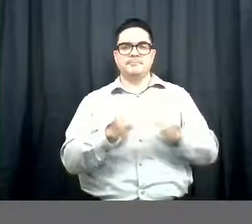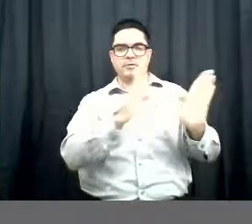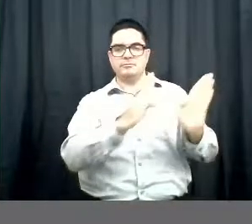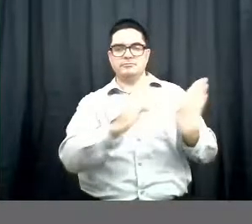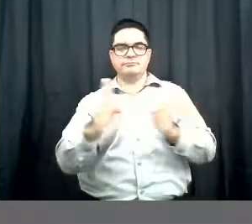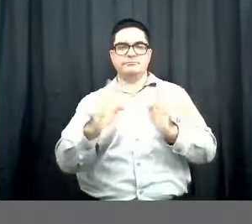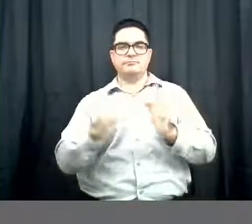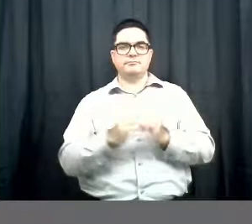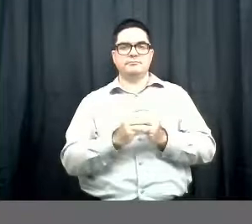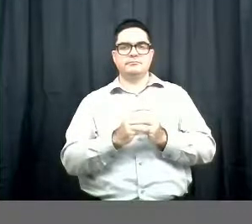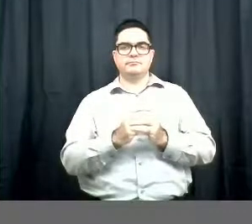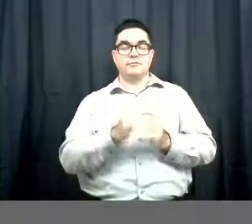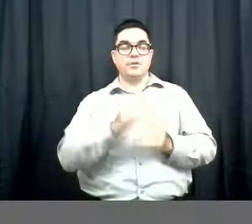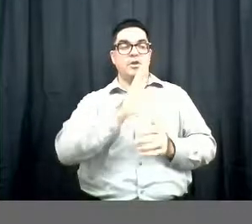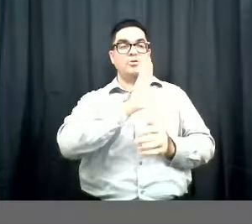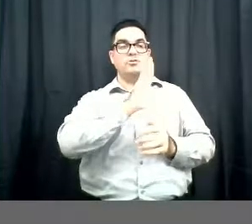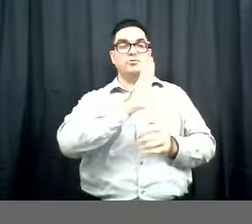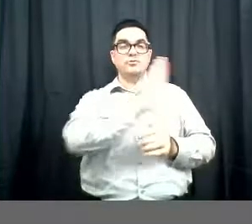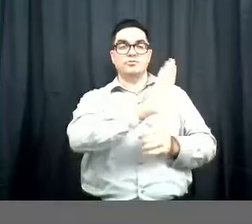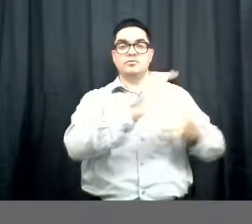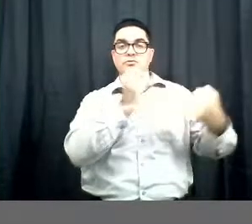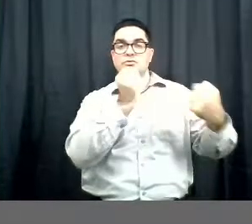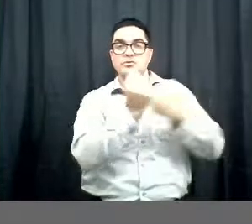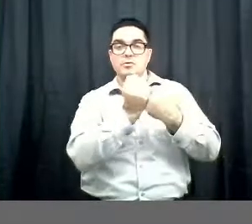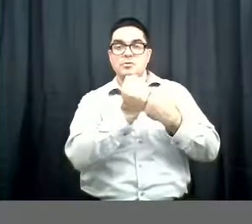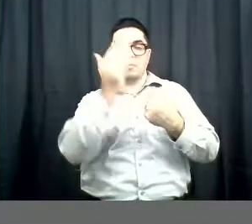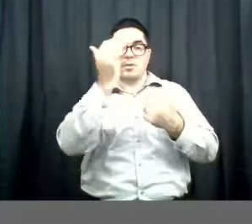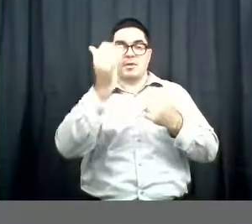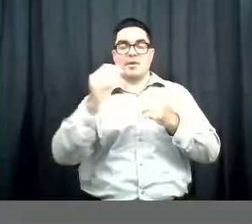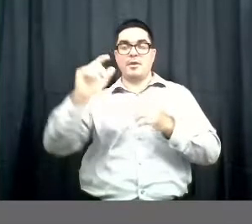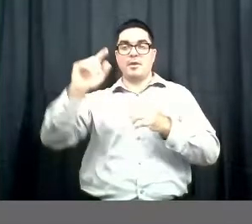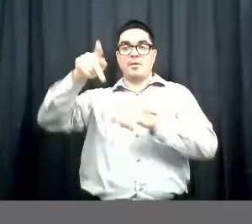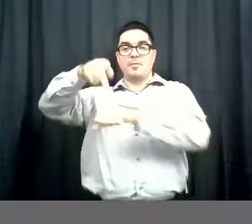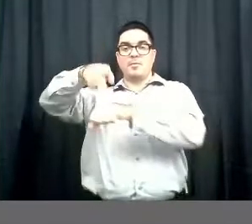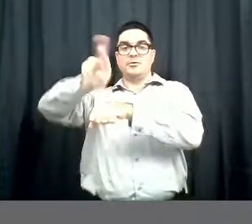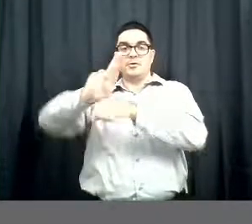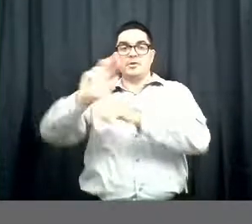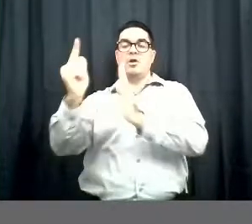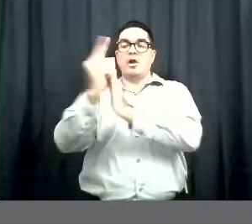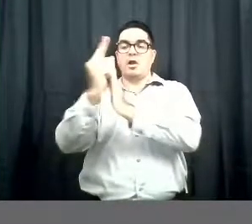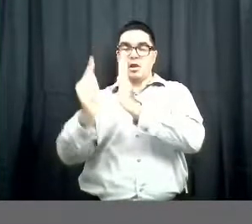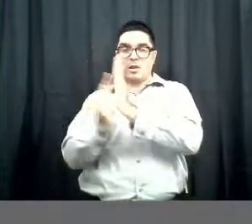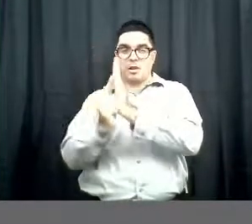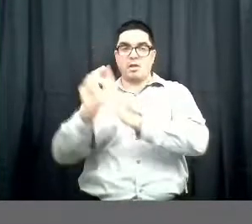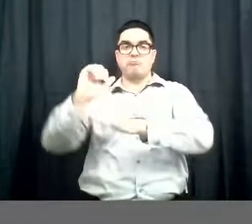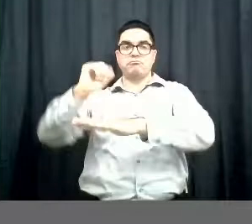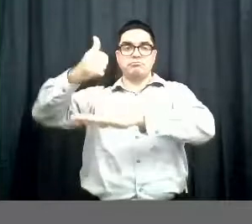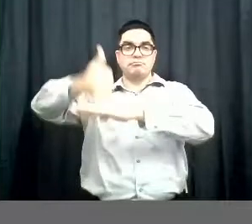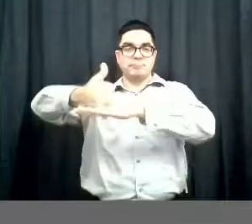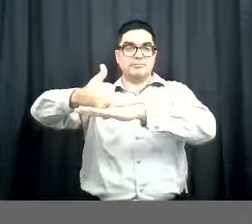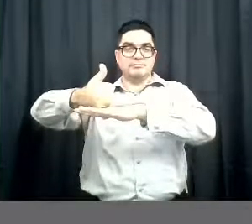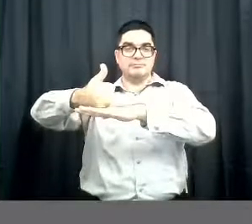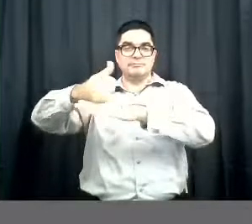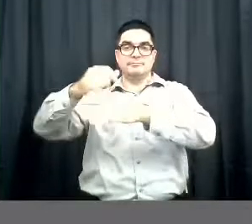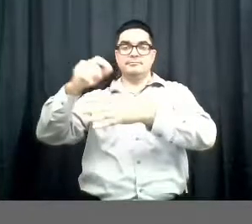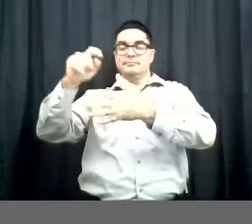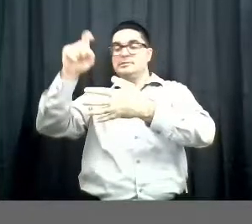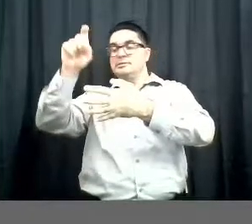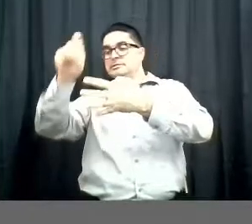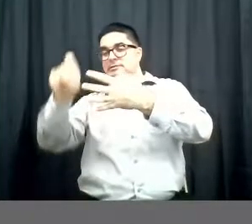fact that we were unable to get the Puerto Rican legislature to legislate what was needed at the time to make this deal